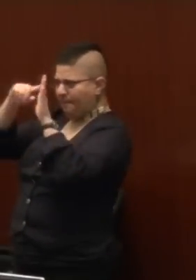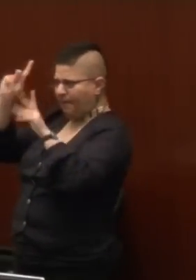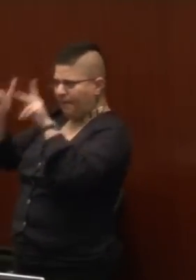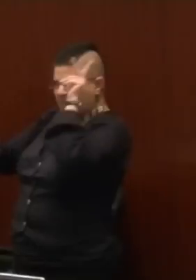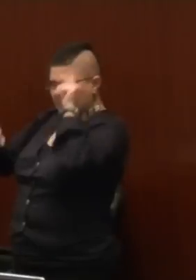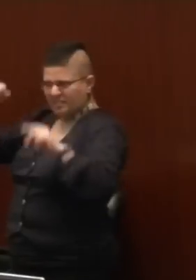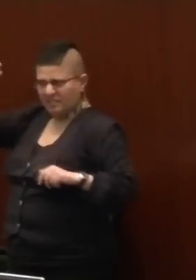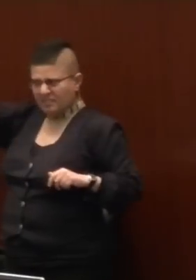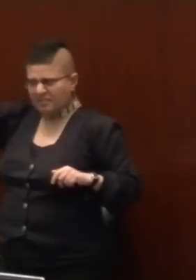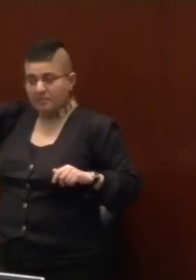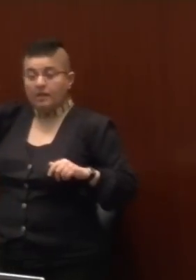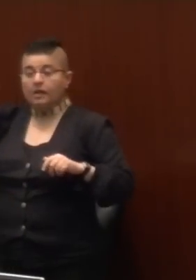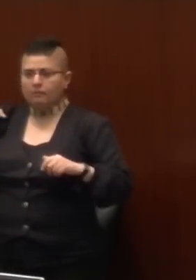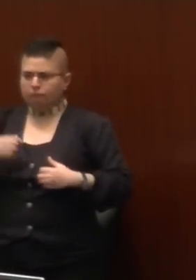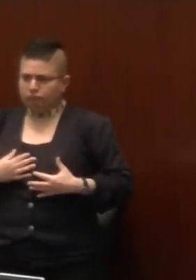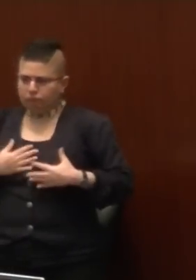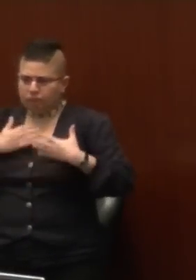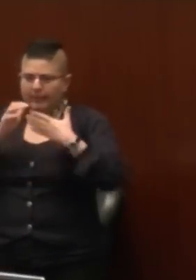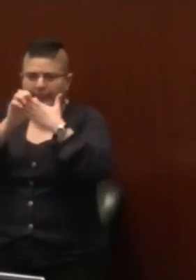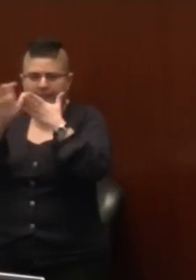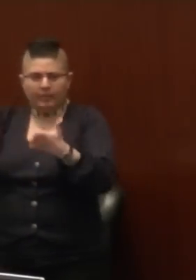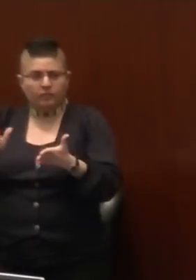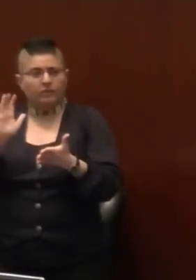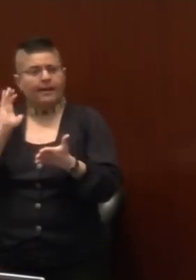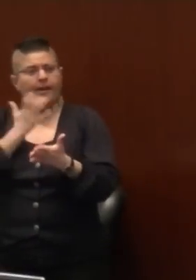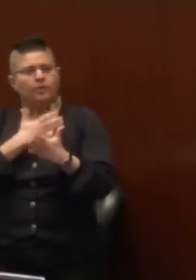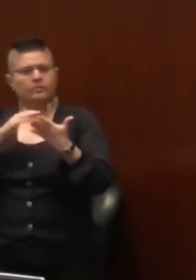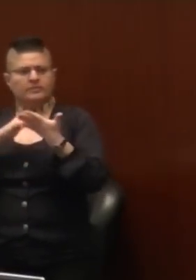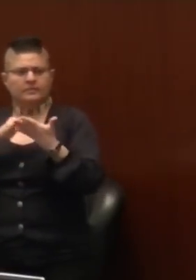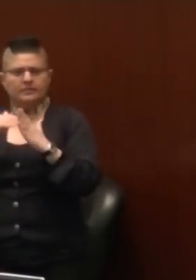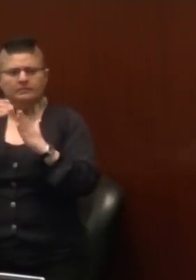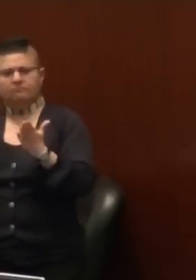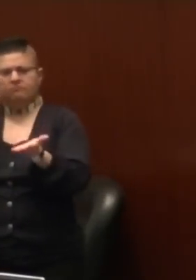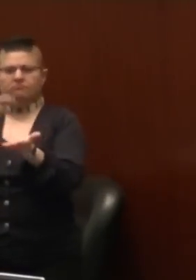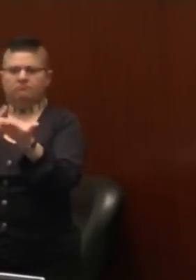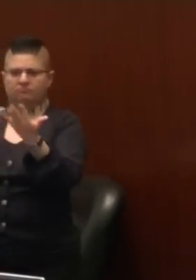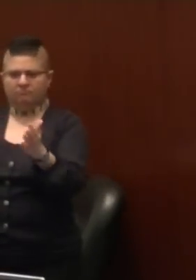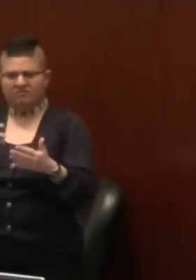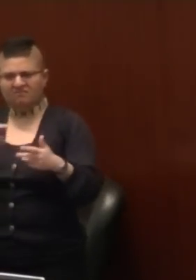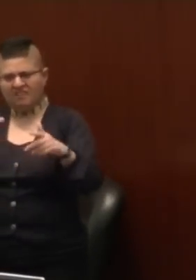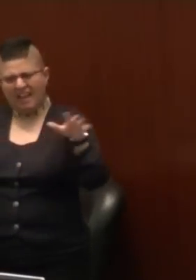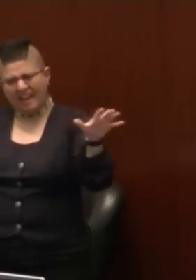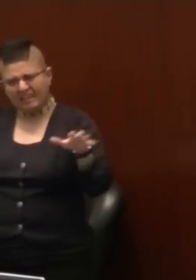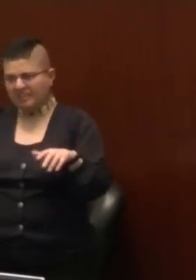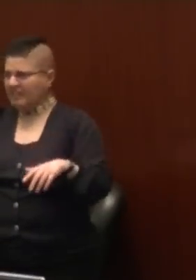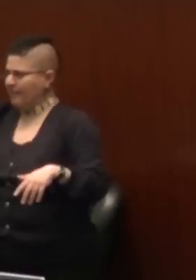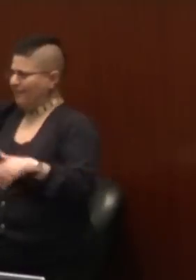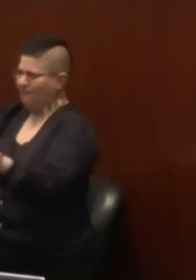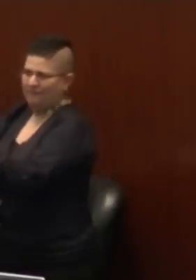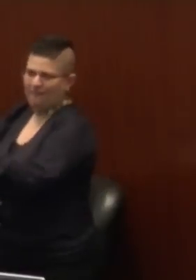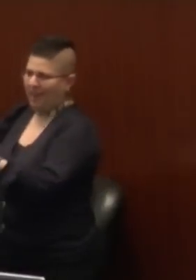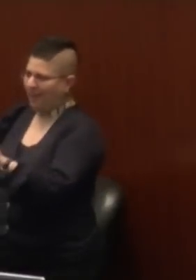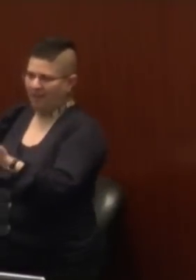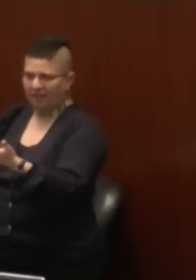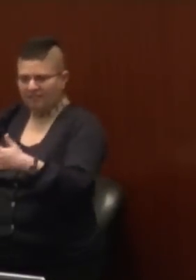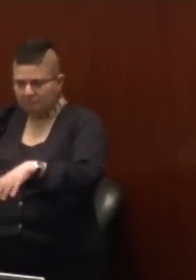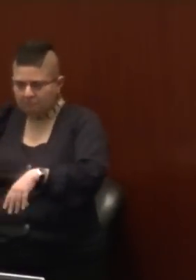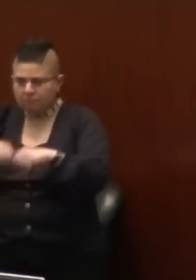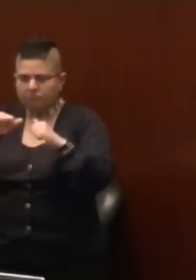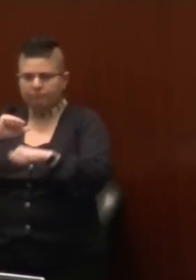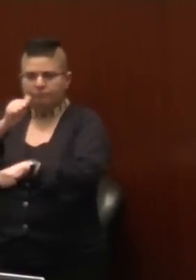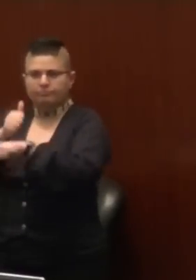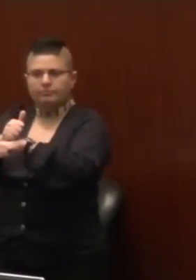are inspirational leaders and a credit to our city. By taking action where our government has failed, they have